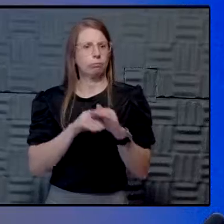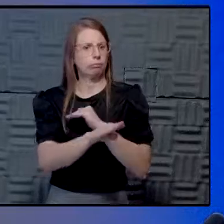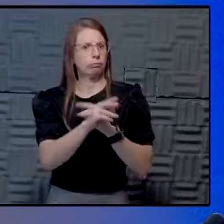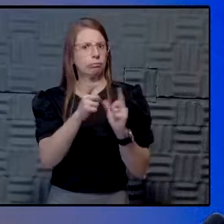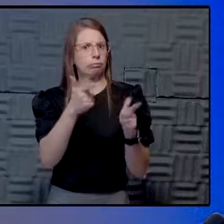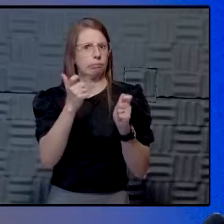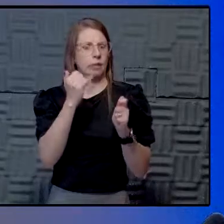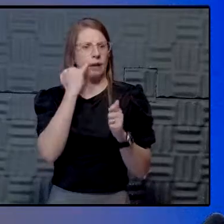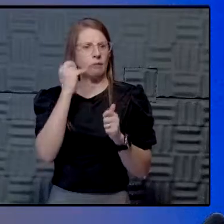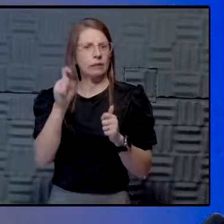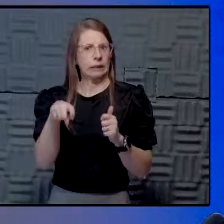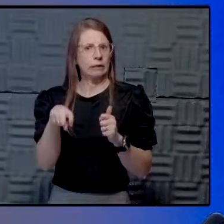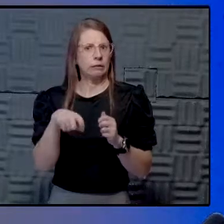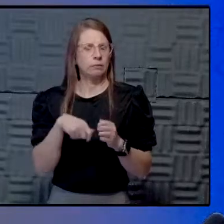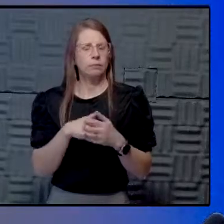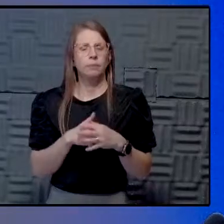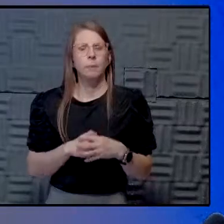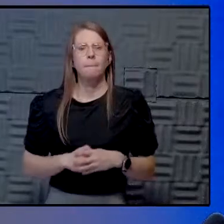feel like they need to.